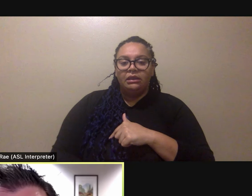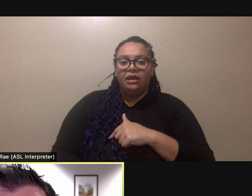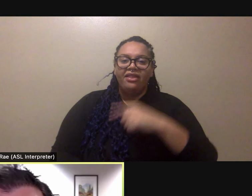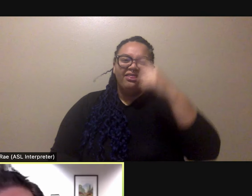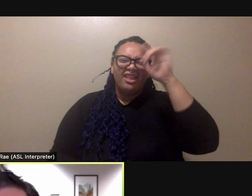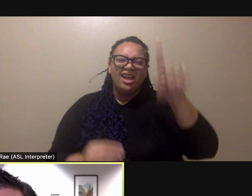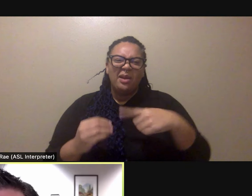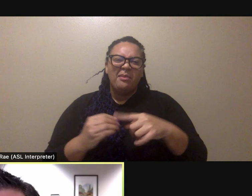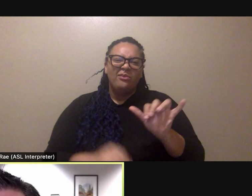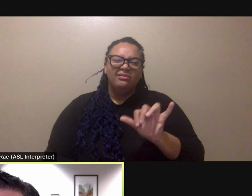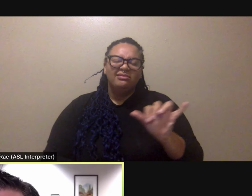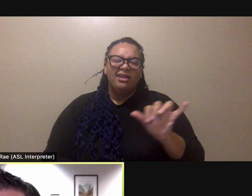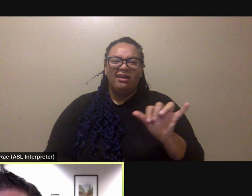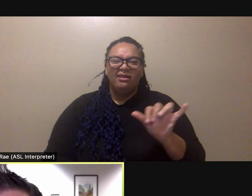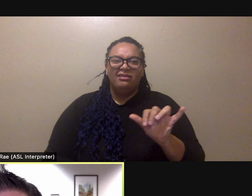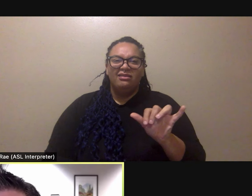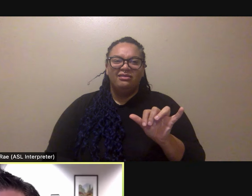We think of it as,